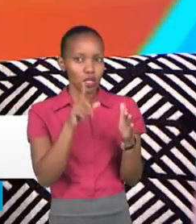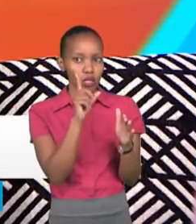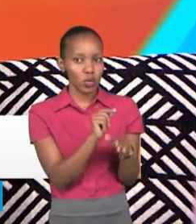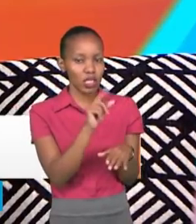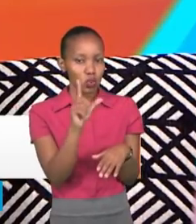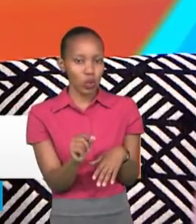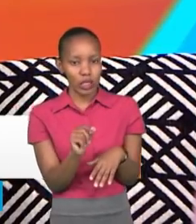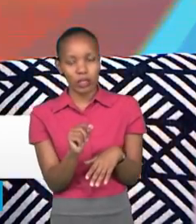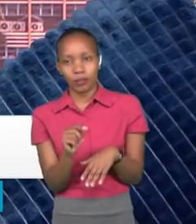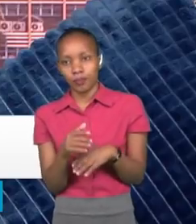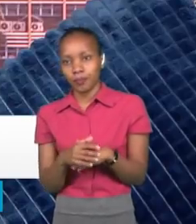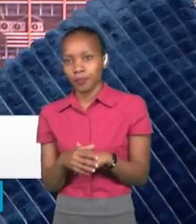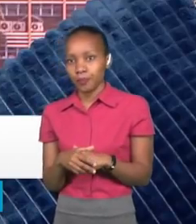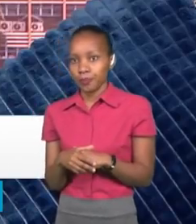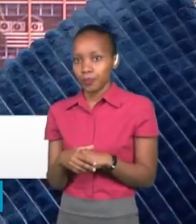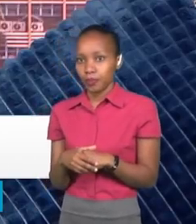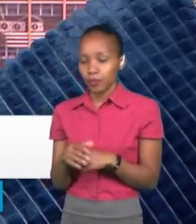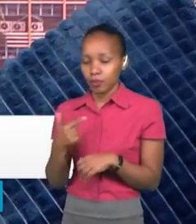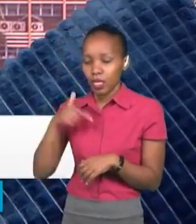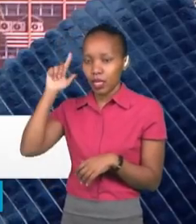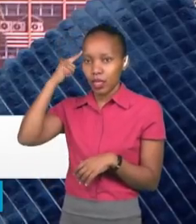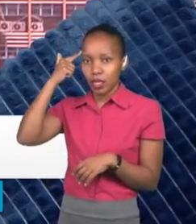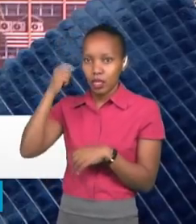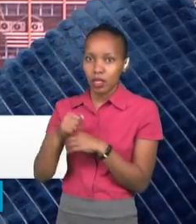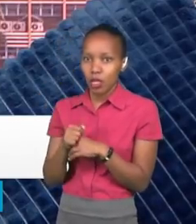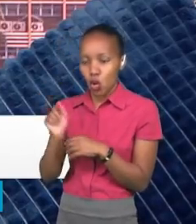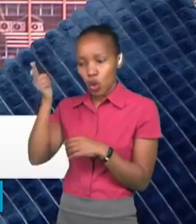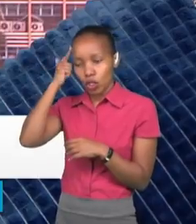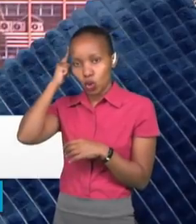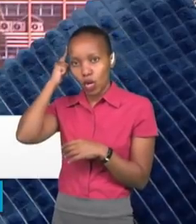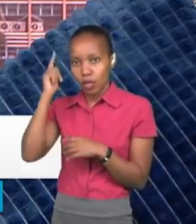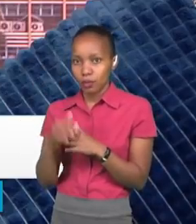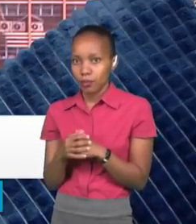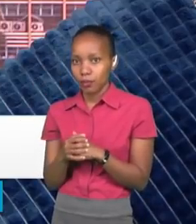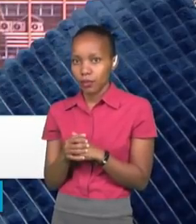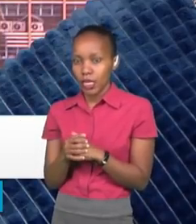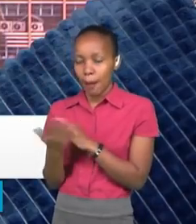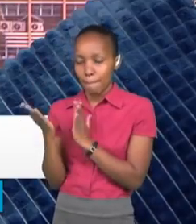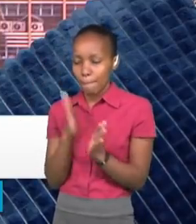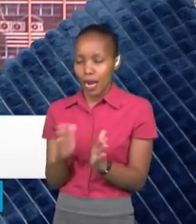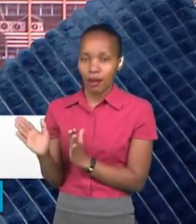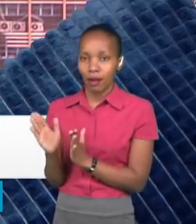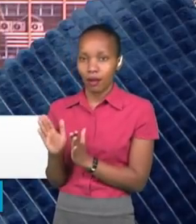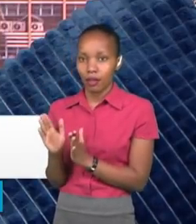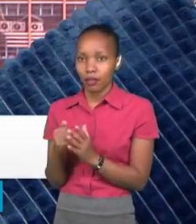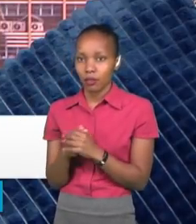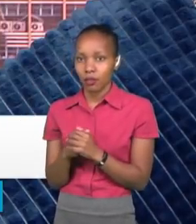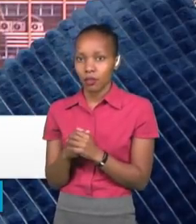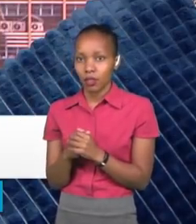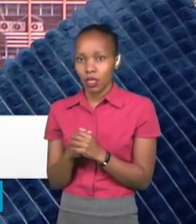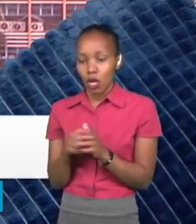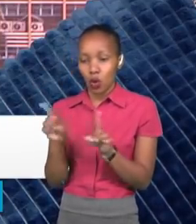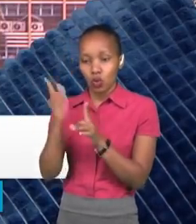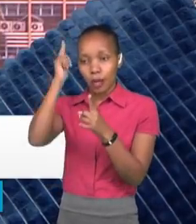2020? I think the original plan and the